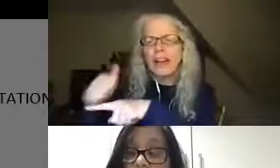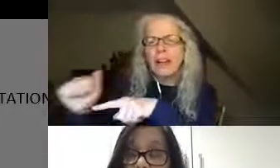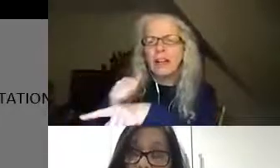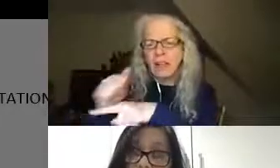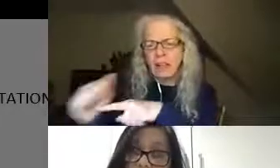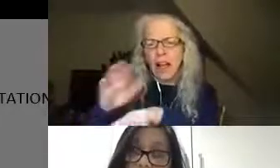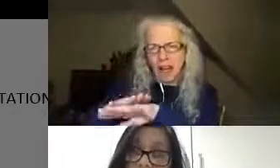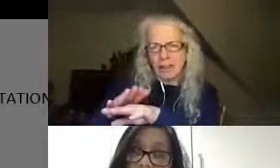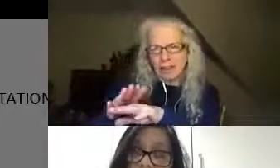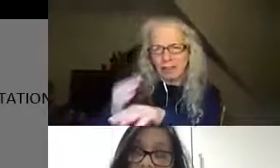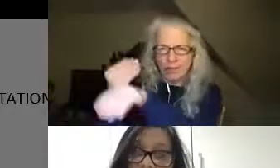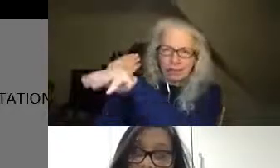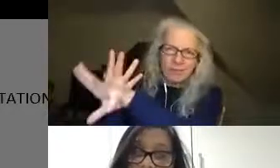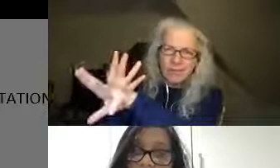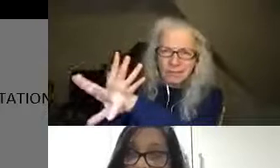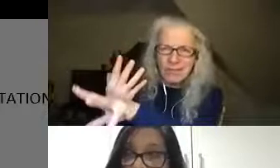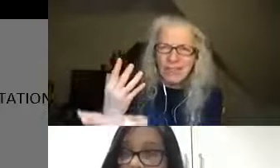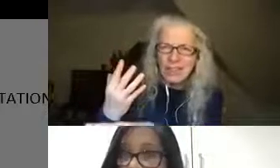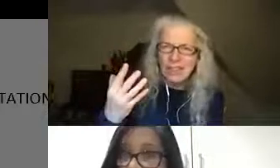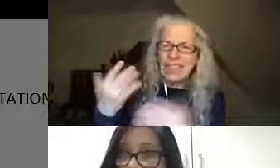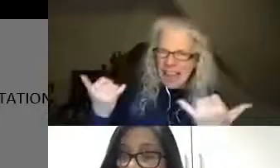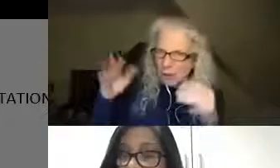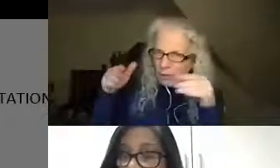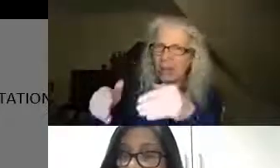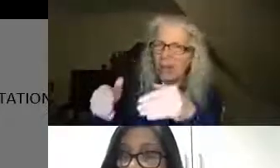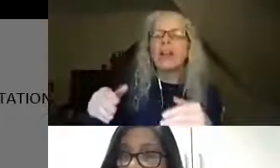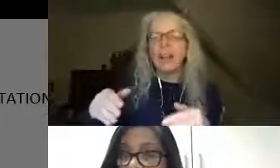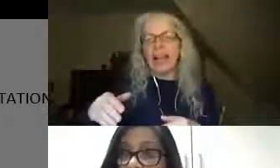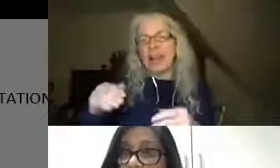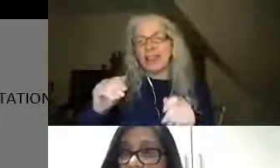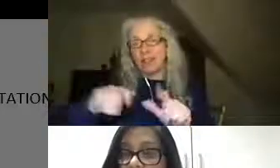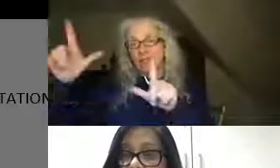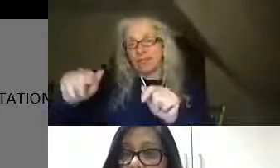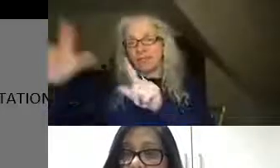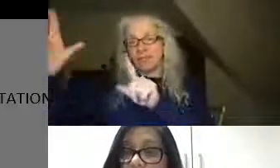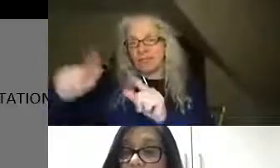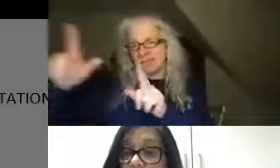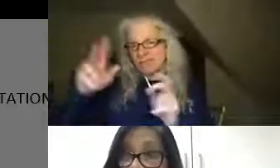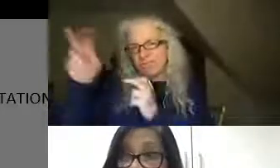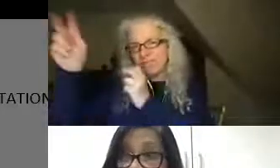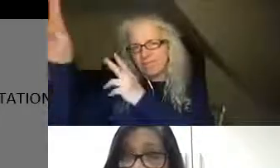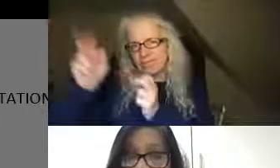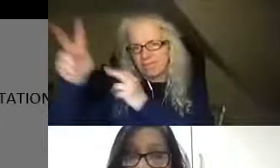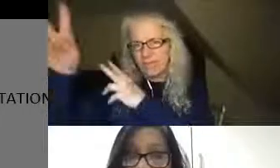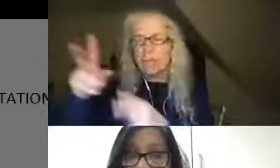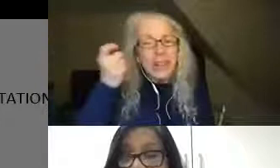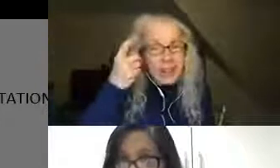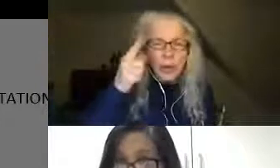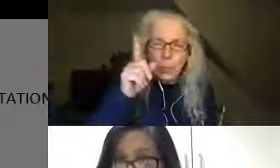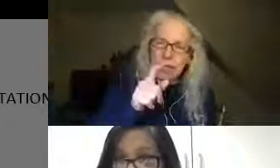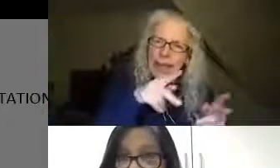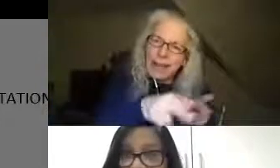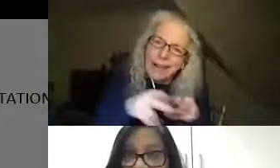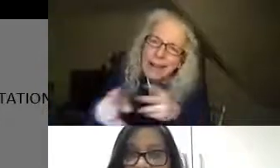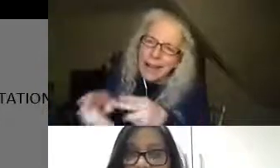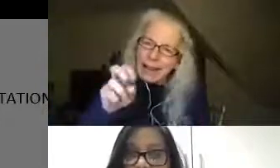are currently working on. Those are also available on our website. Once those videos are edited and